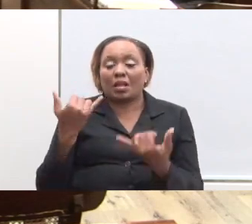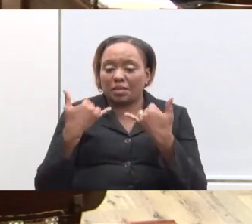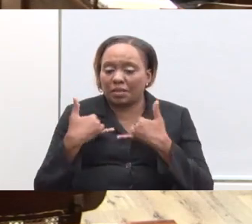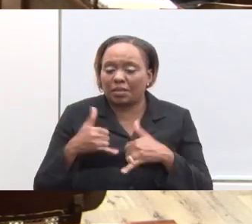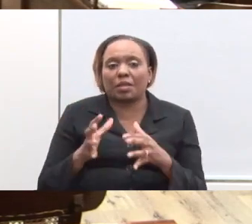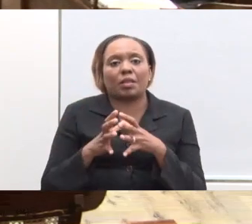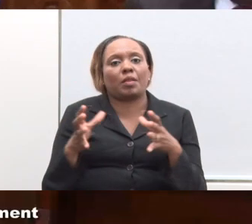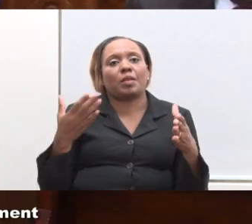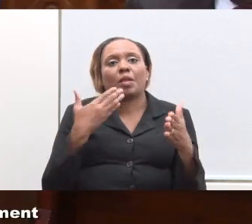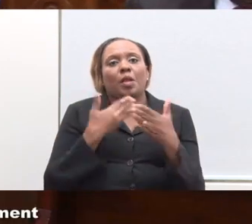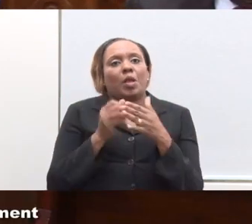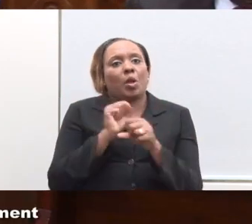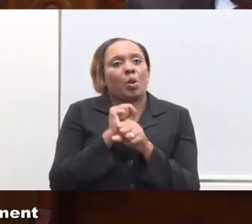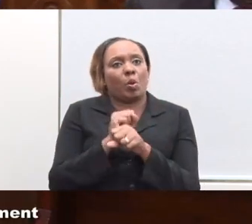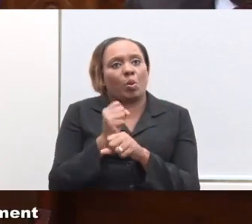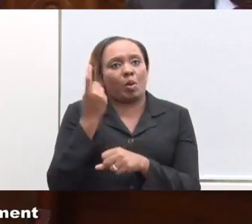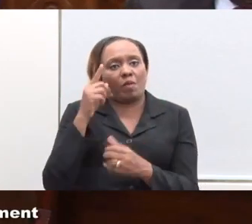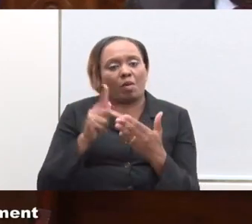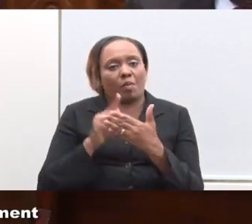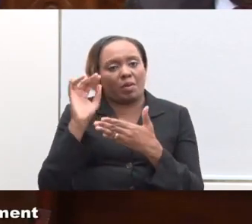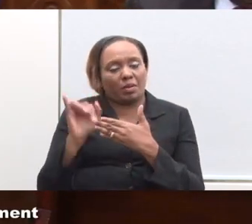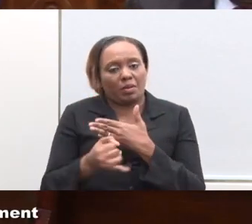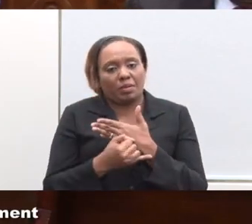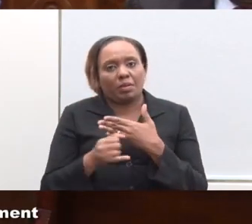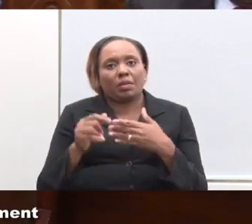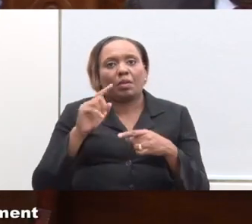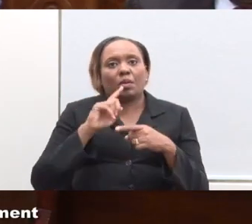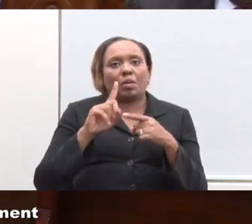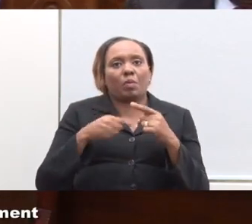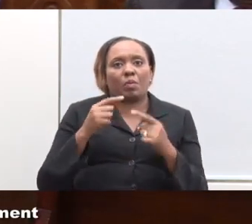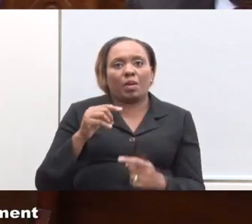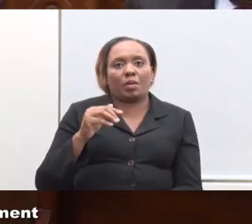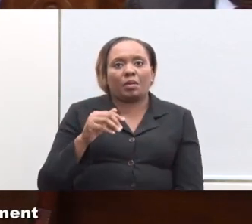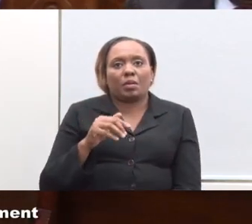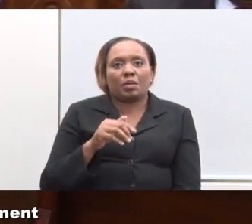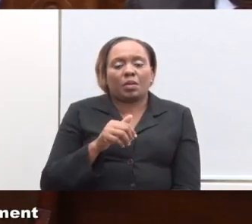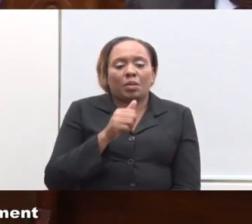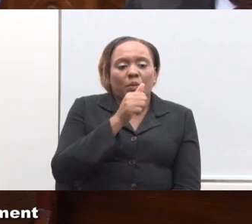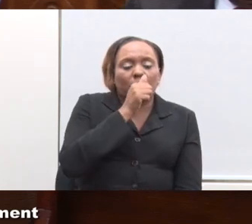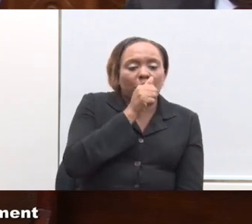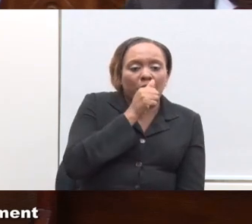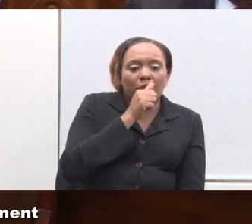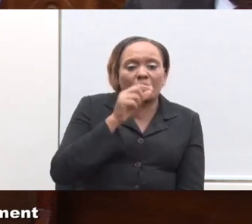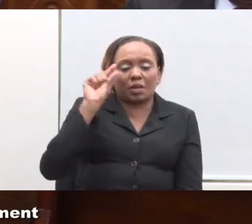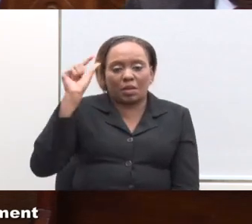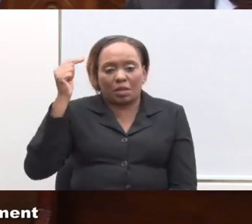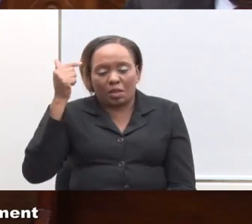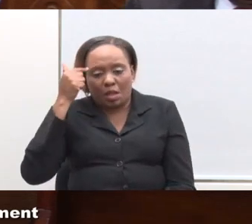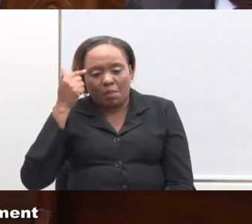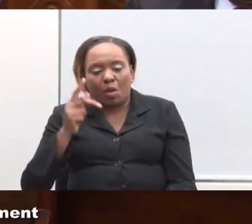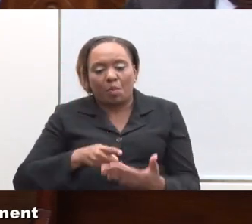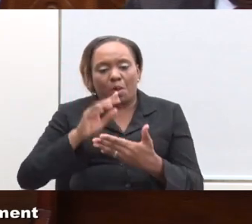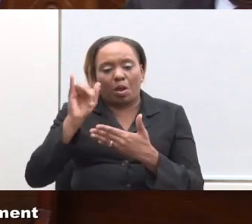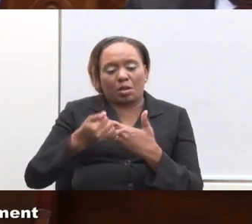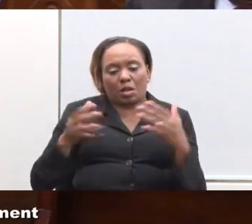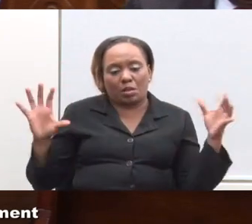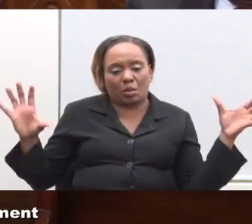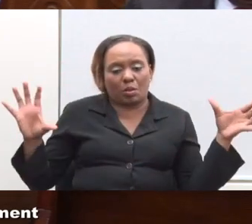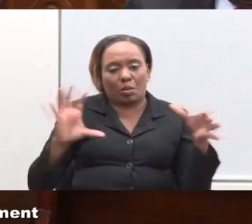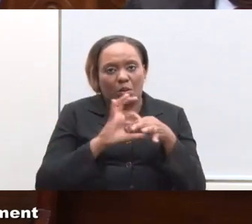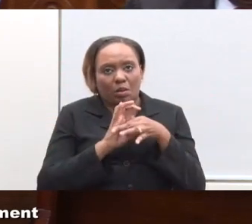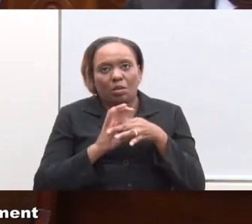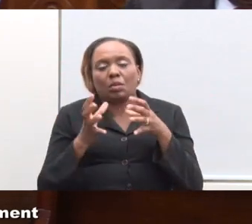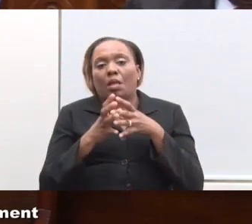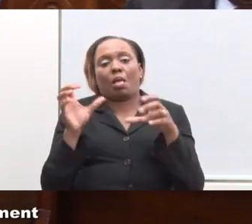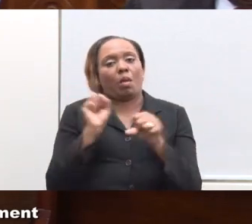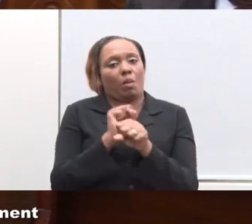works projects. And when you combine the government's public sector capital works projects and the private sector, it is a lot of